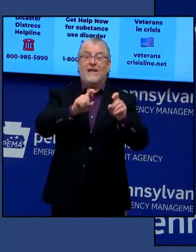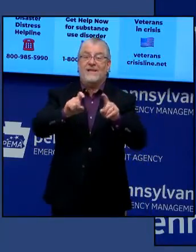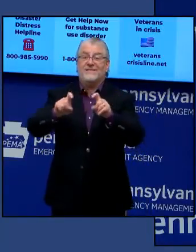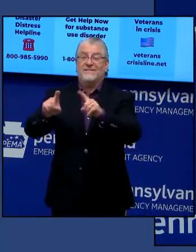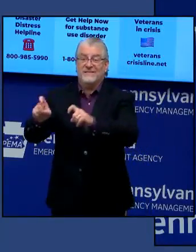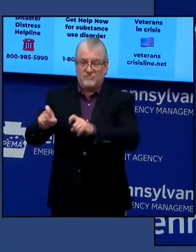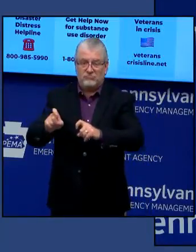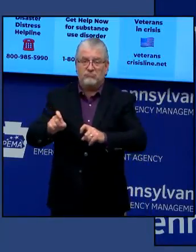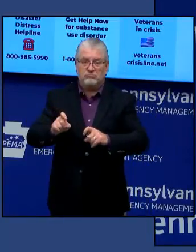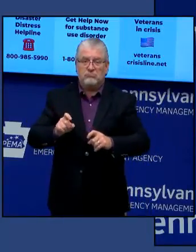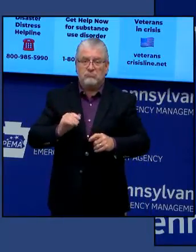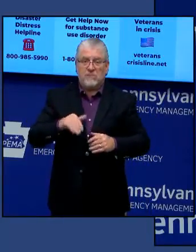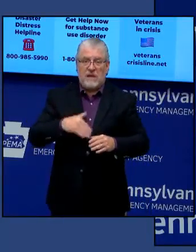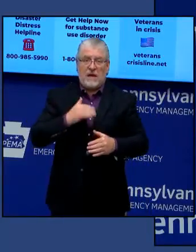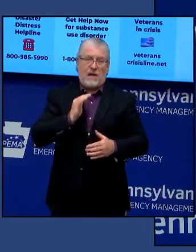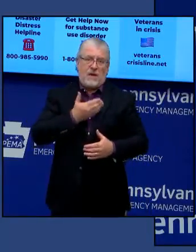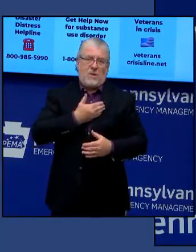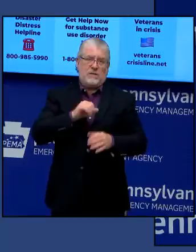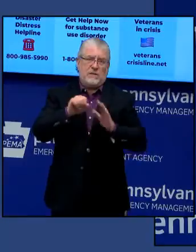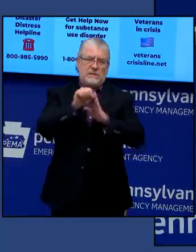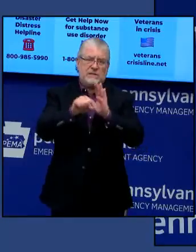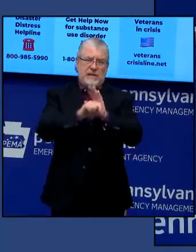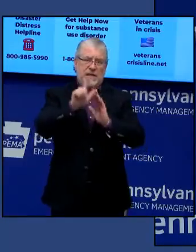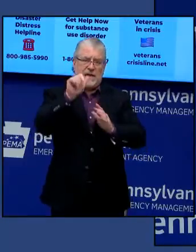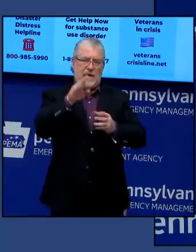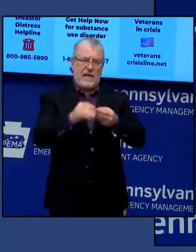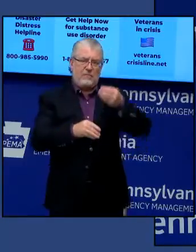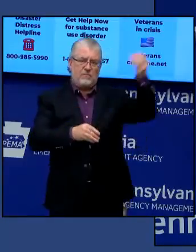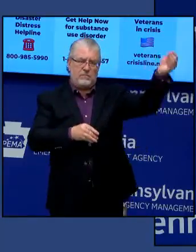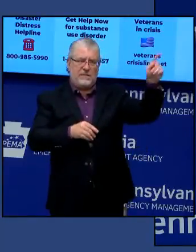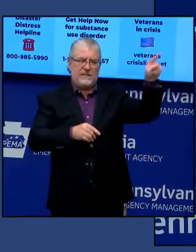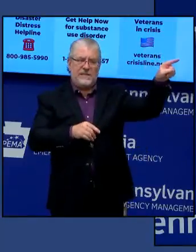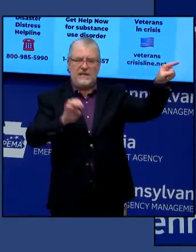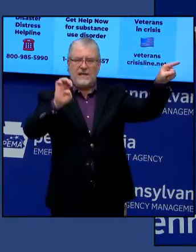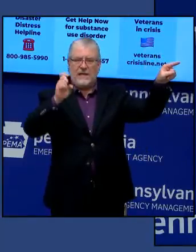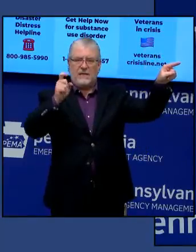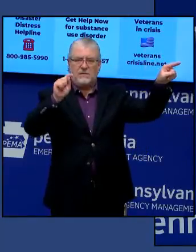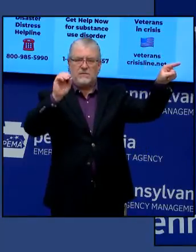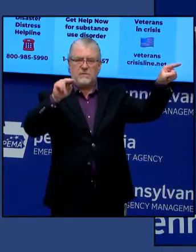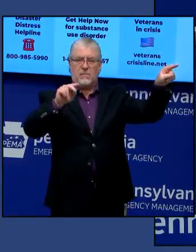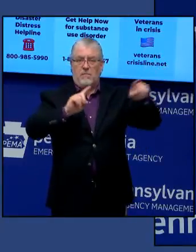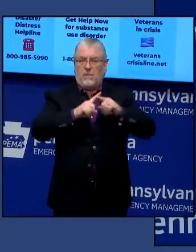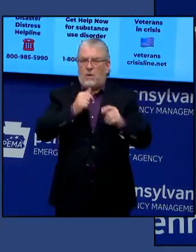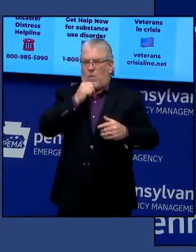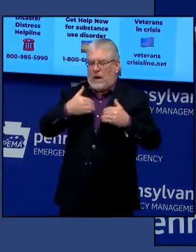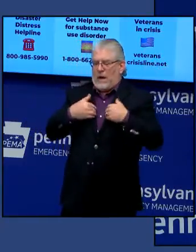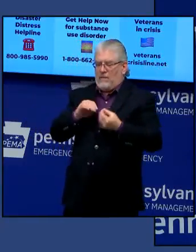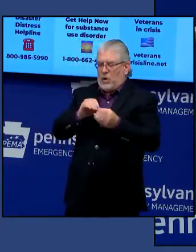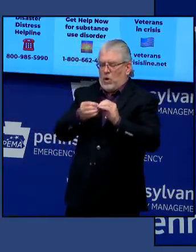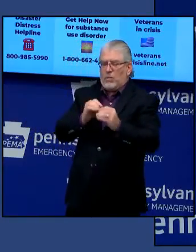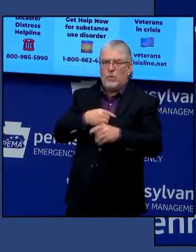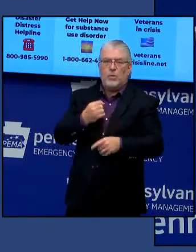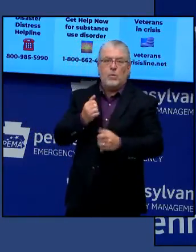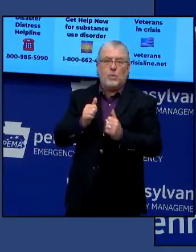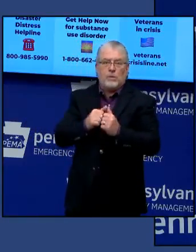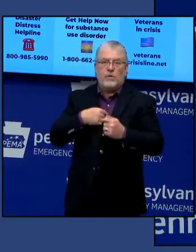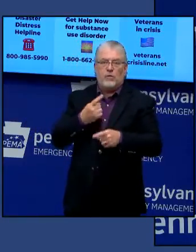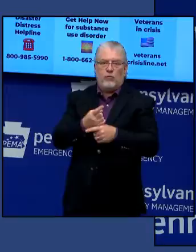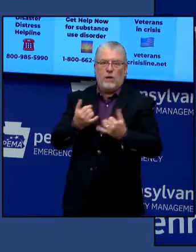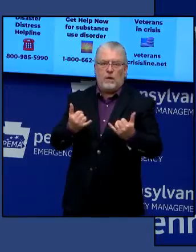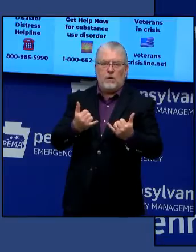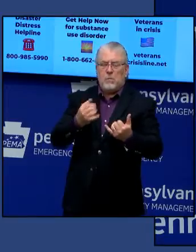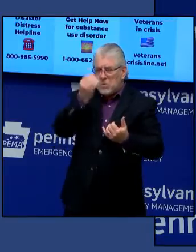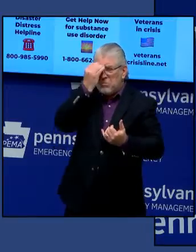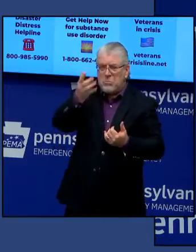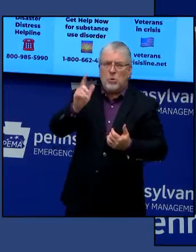in Exton. But we can get you that information. I just don't have it at my fingertips. This question is from the Pittsburgh Business Times. Can you give us a